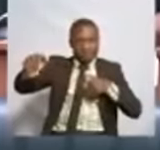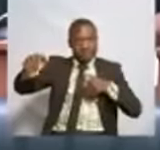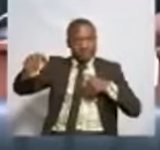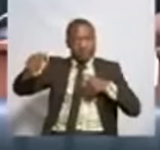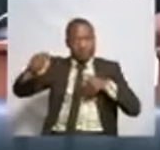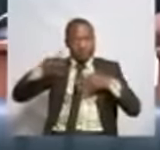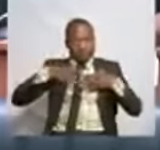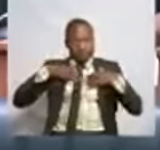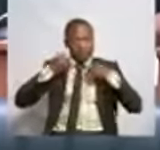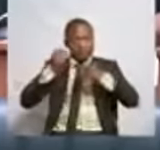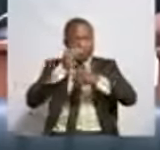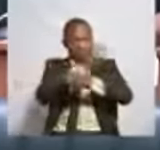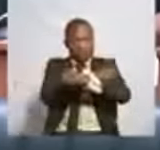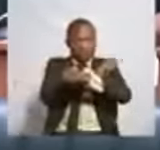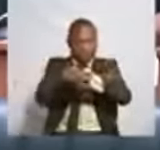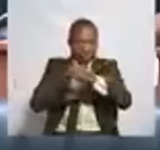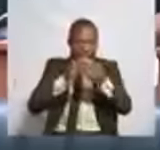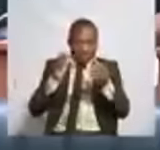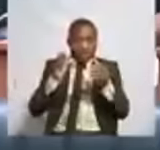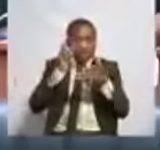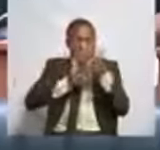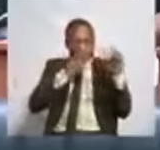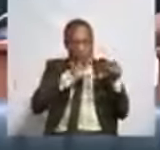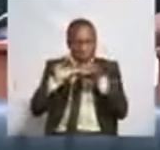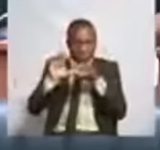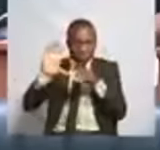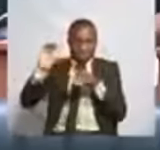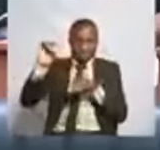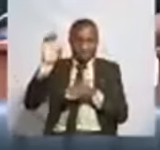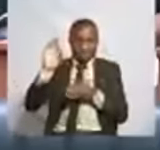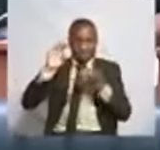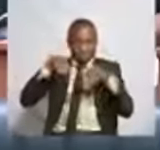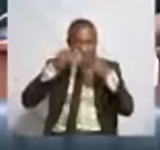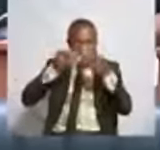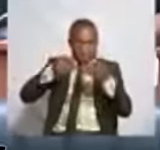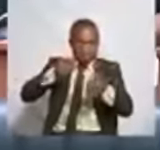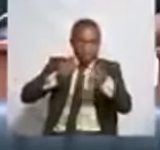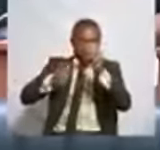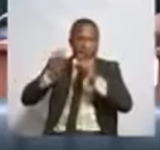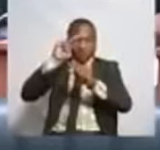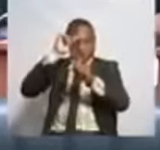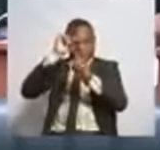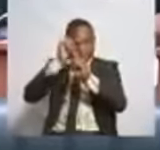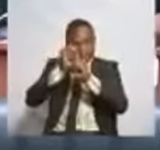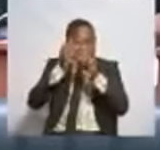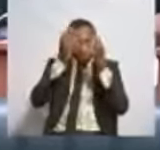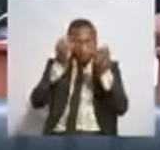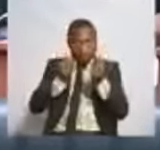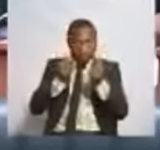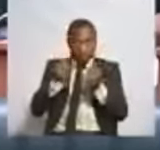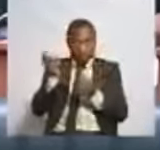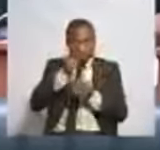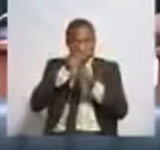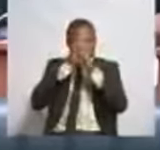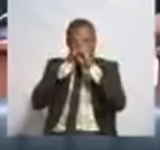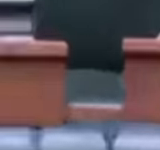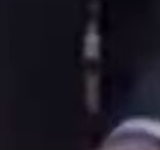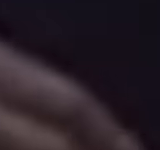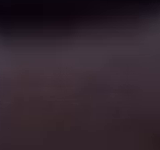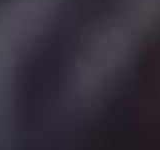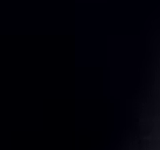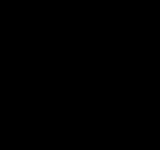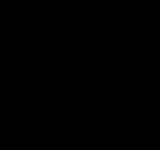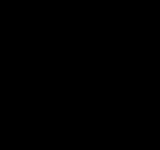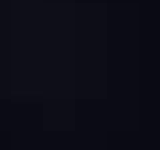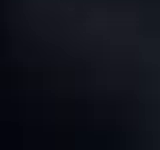to like, share, and leave a comment. Tell me what you think about this video in the comment section below. I'll be super glad to hear from you,